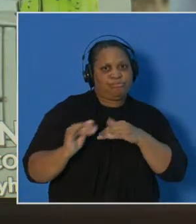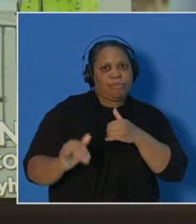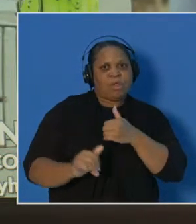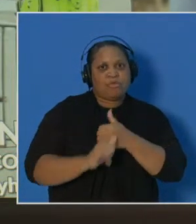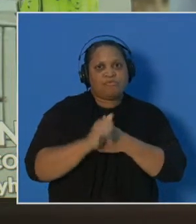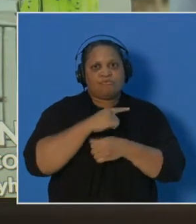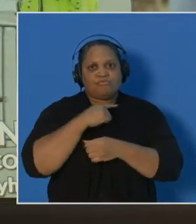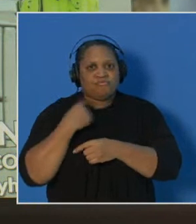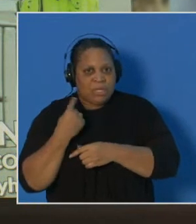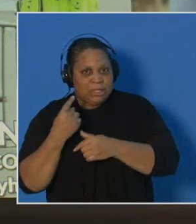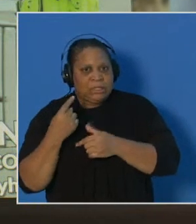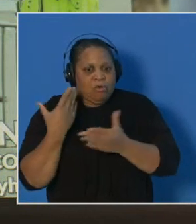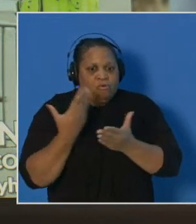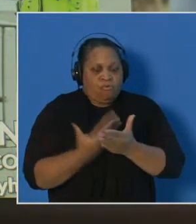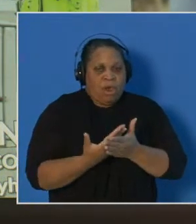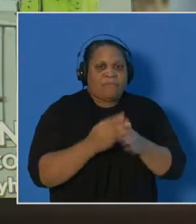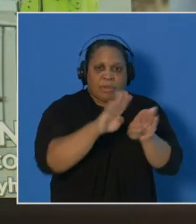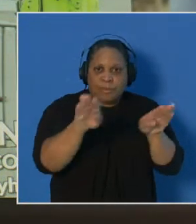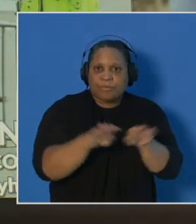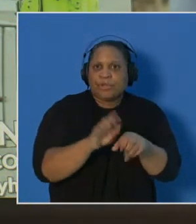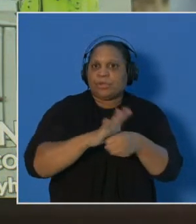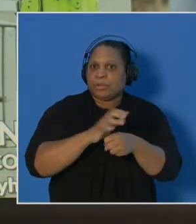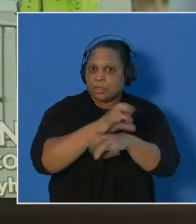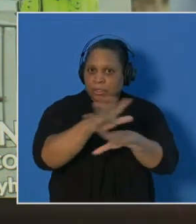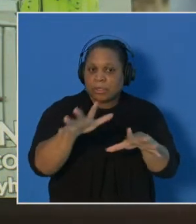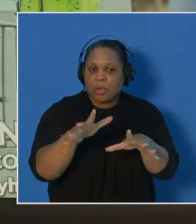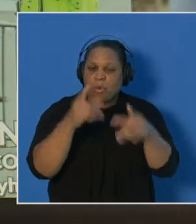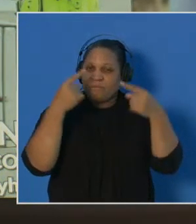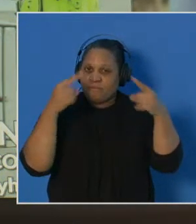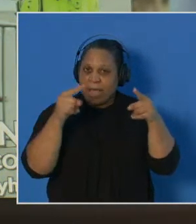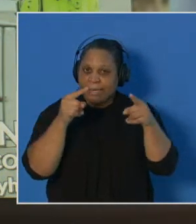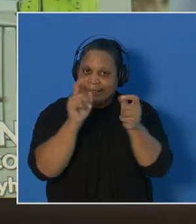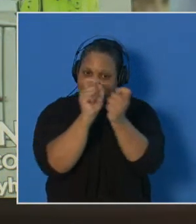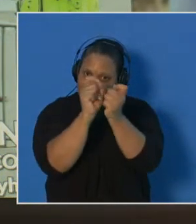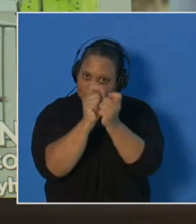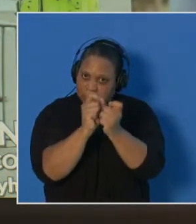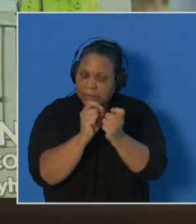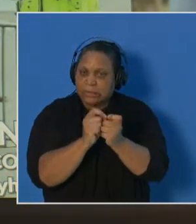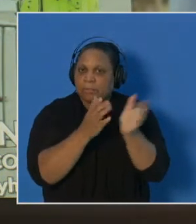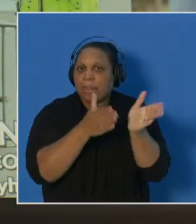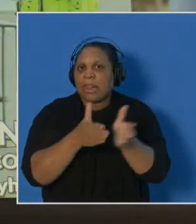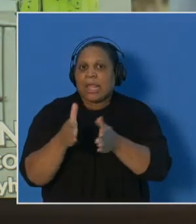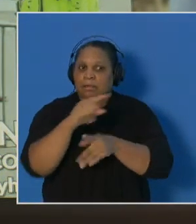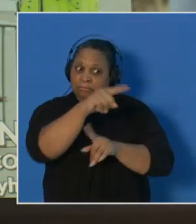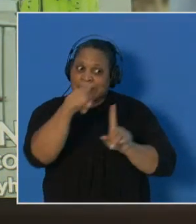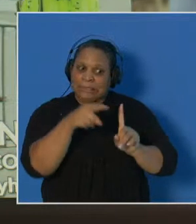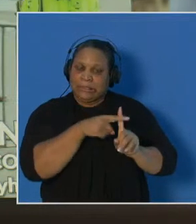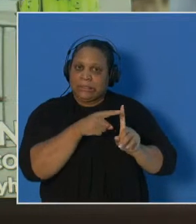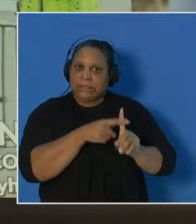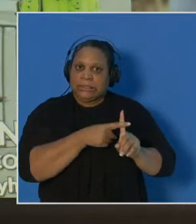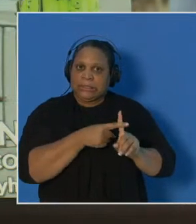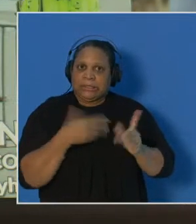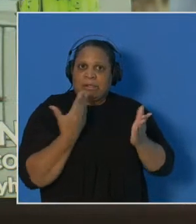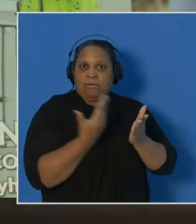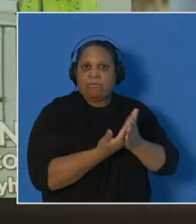with COVID-19, we are finalizing a detailed plan for persons who may test positive during their